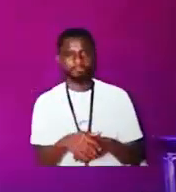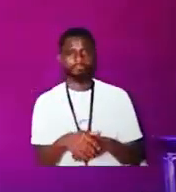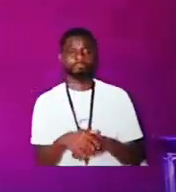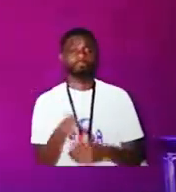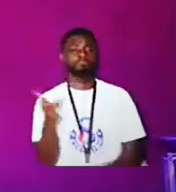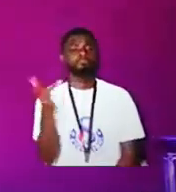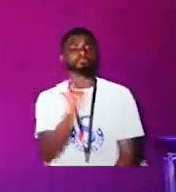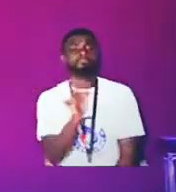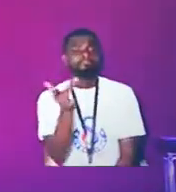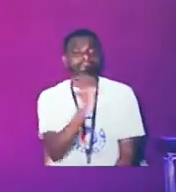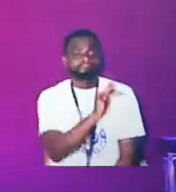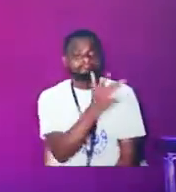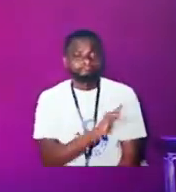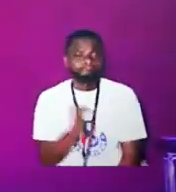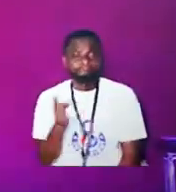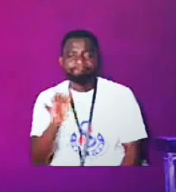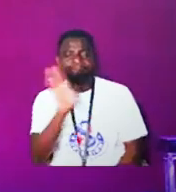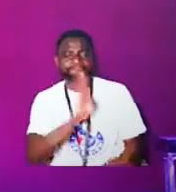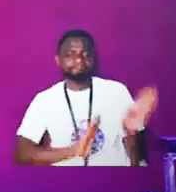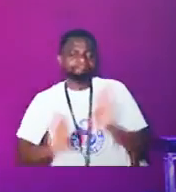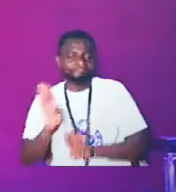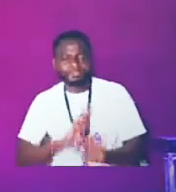Immorality is corruption.